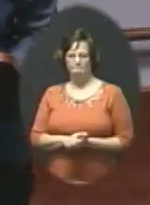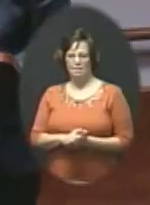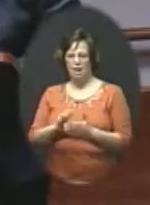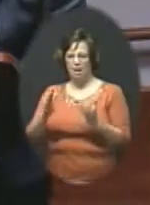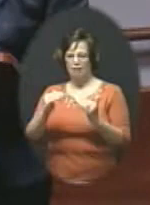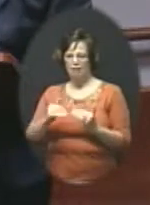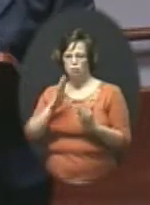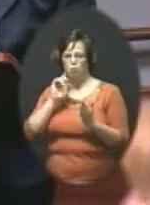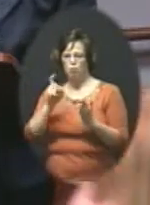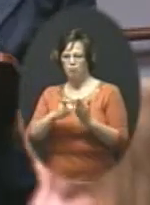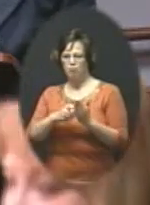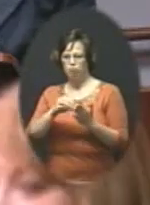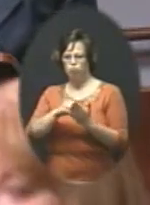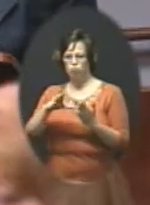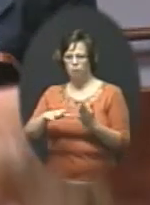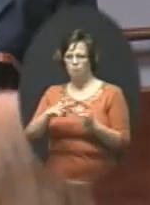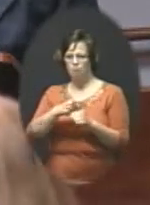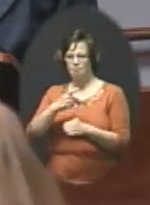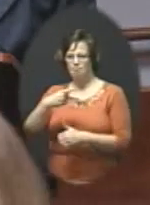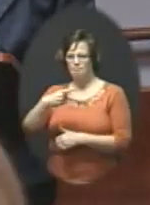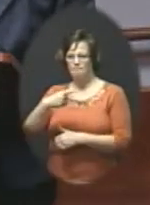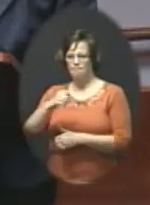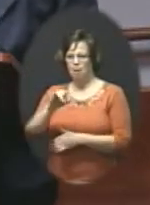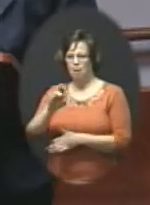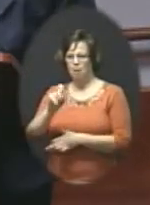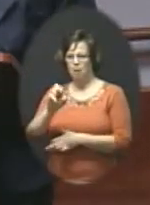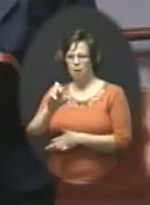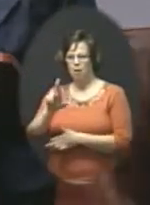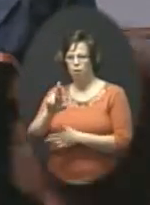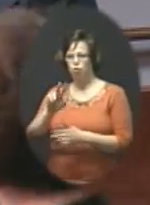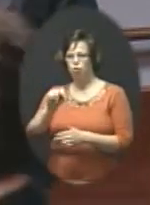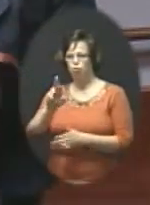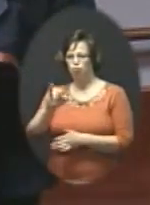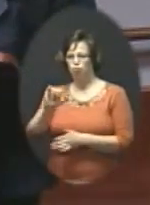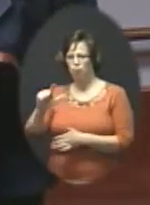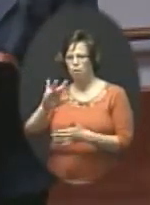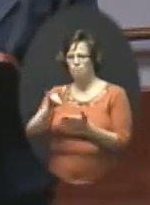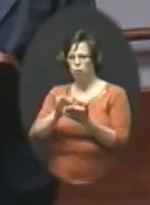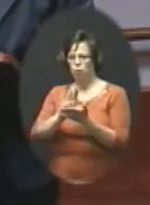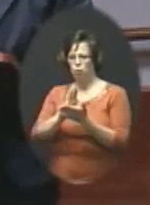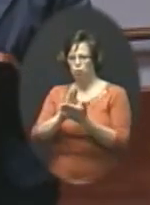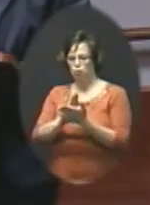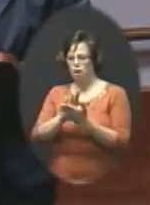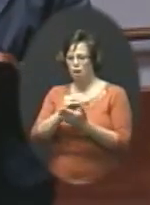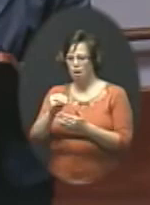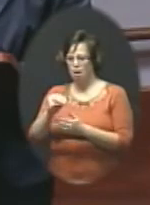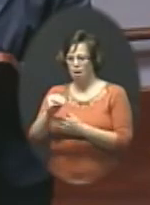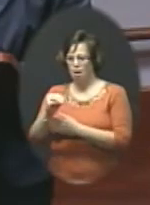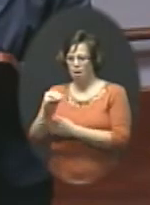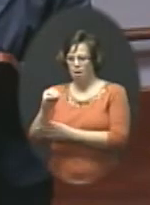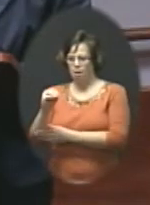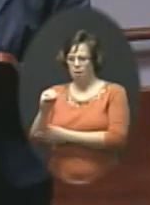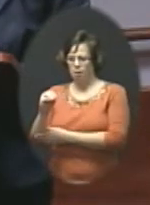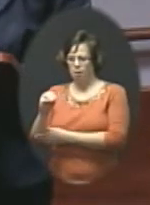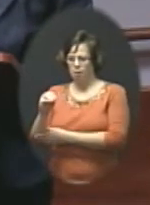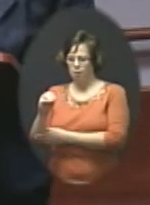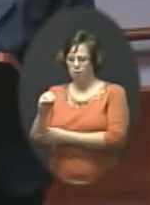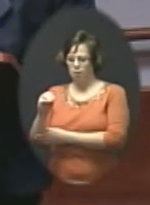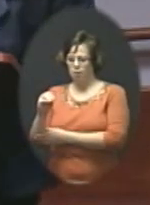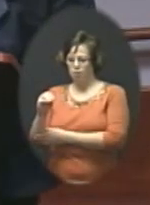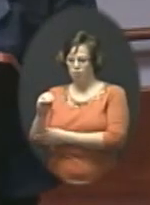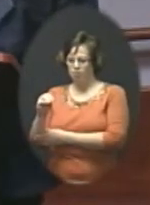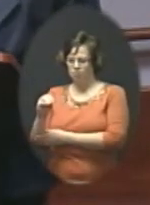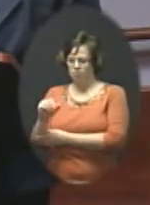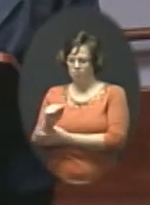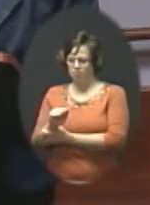Next, we will recognize a student from Pioneer Trail Middle School. Would Liberty Wheatley please come forward, along with Principal Mike Walguest and District Language Arts and Title